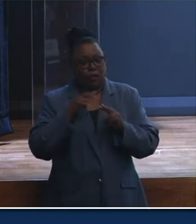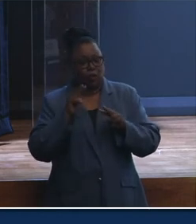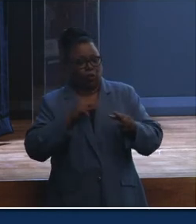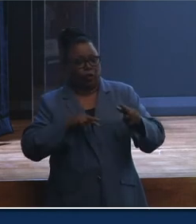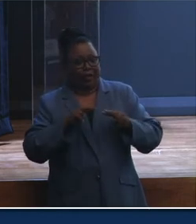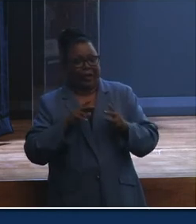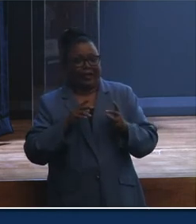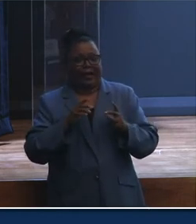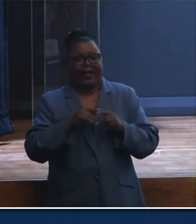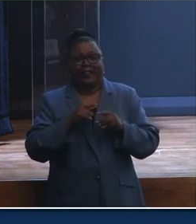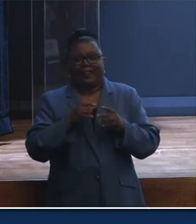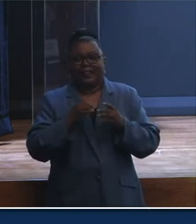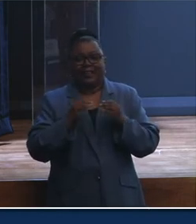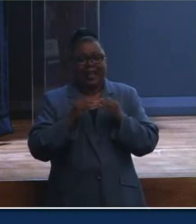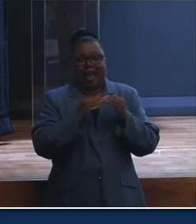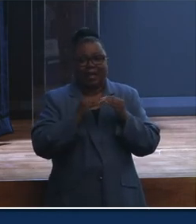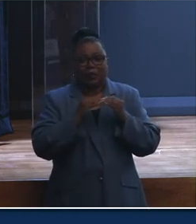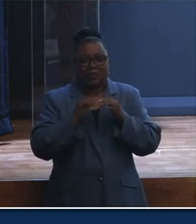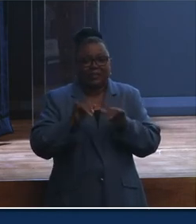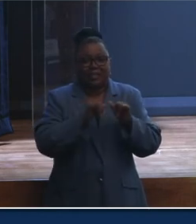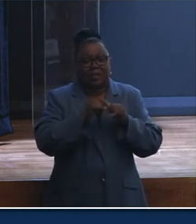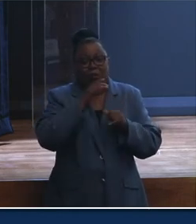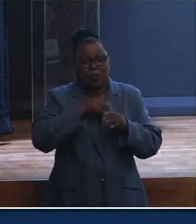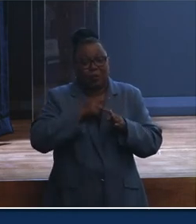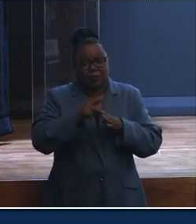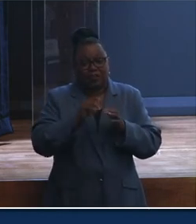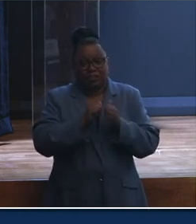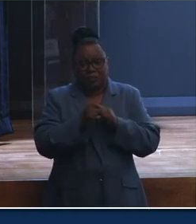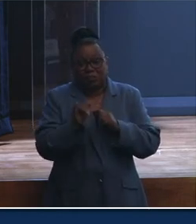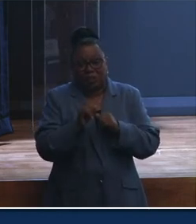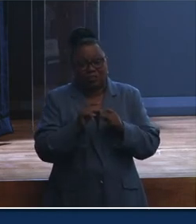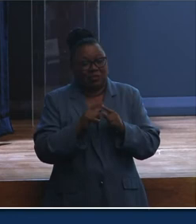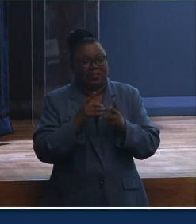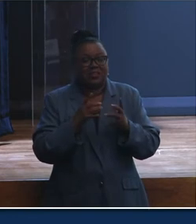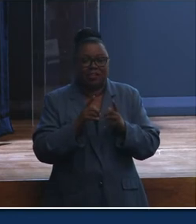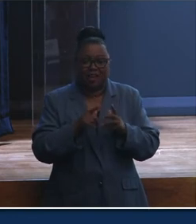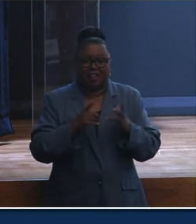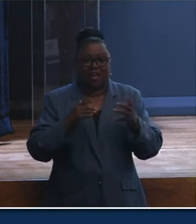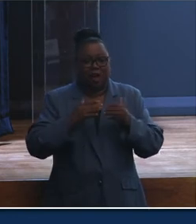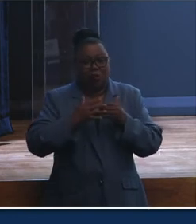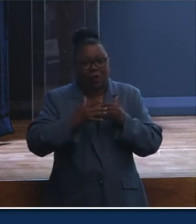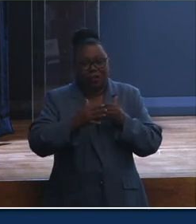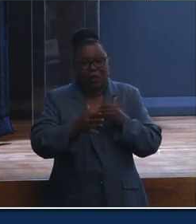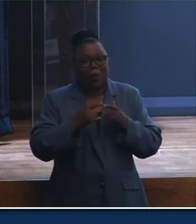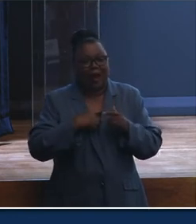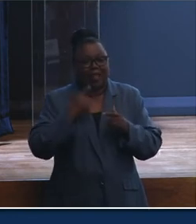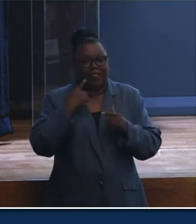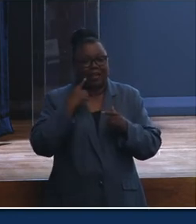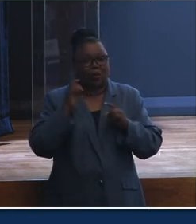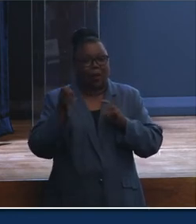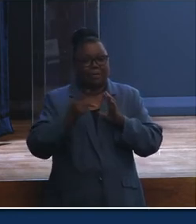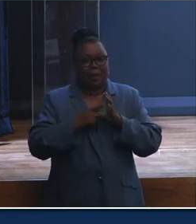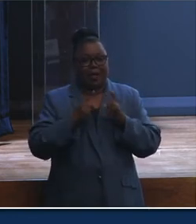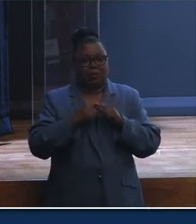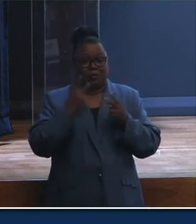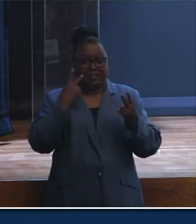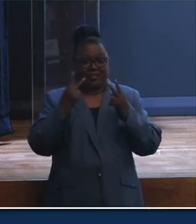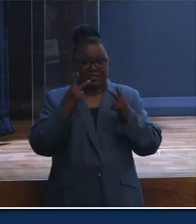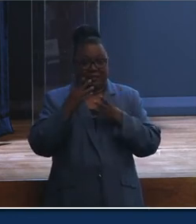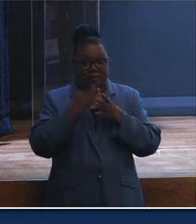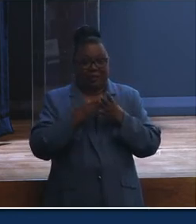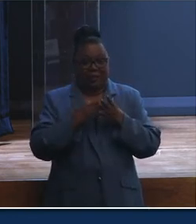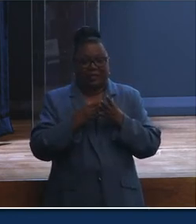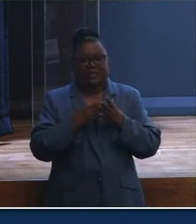at the equity standards in women's professional sports as well, because there's such a long way to go. And I think going back to the visibility